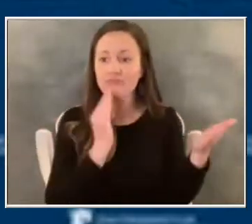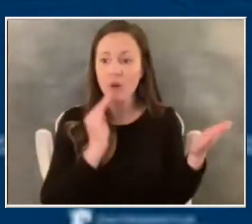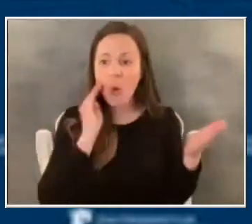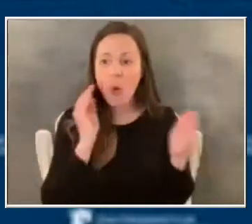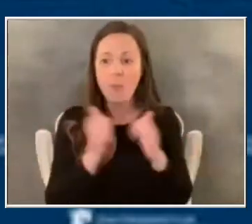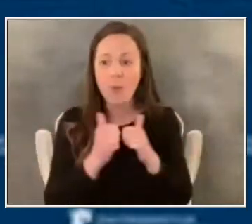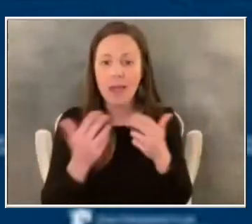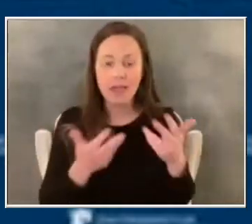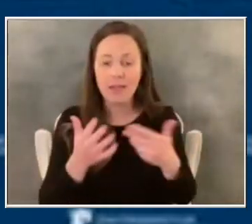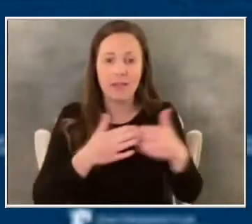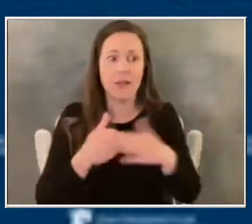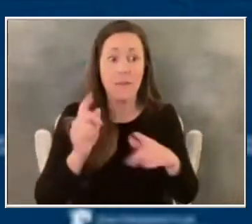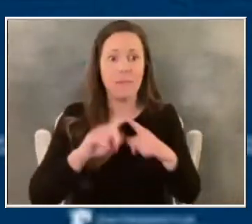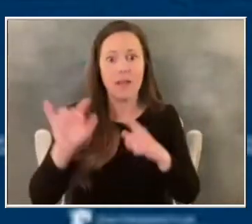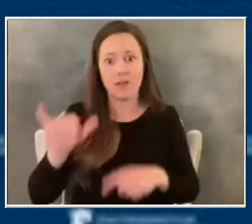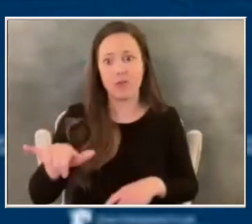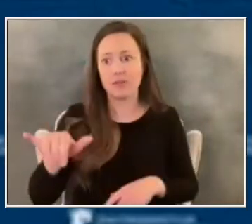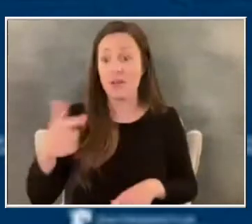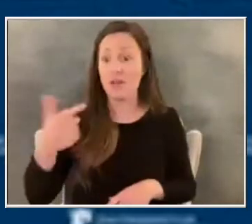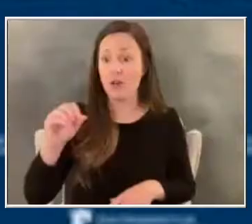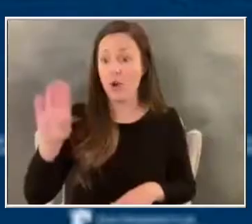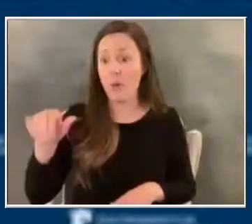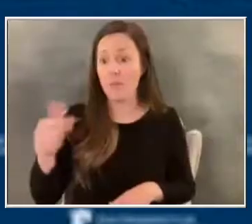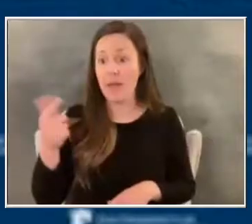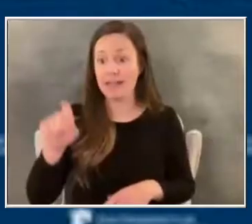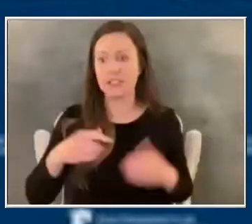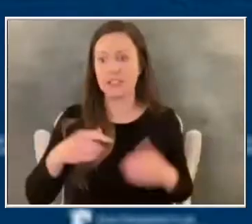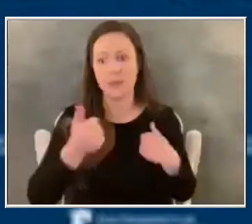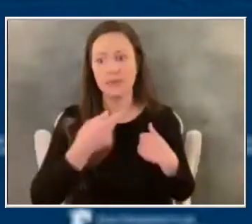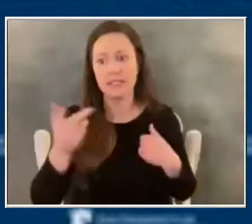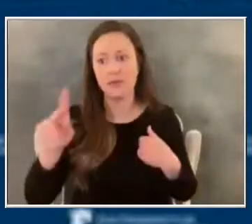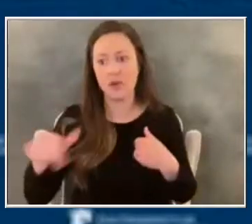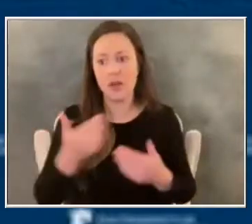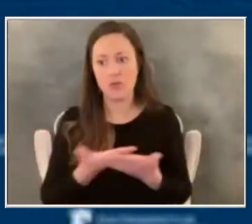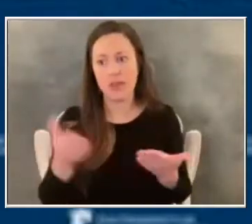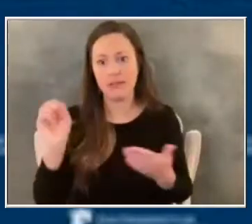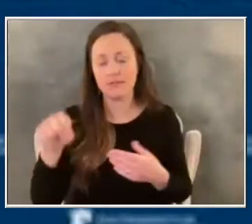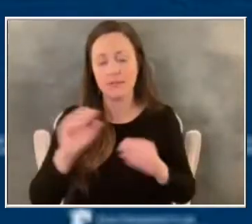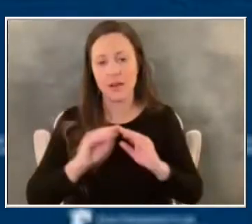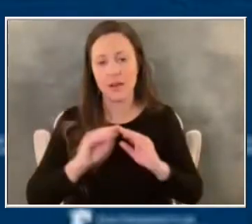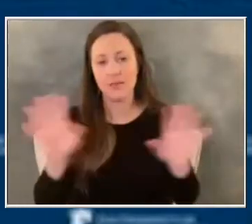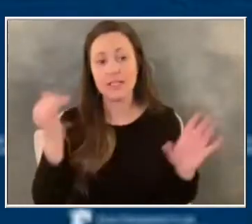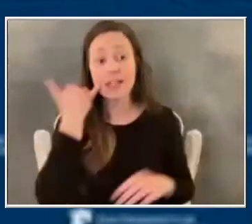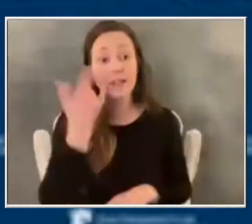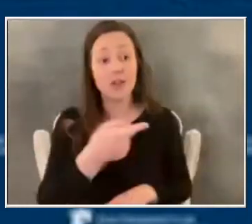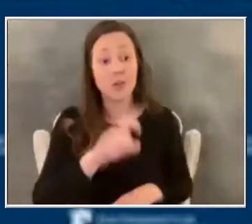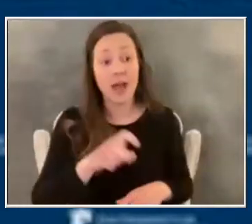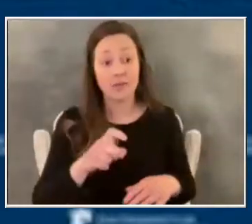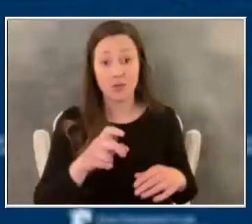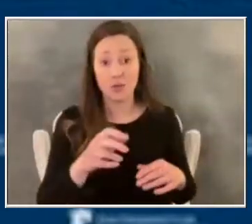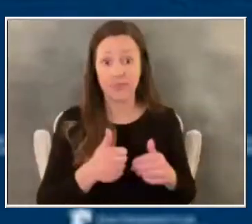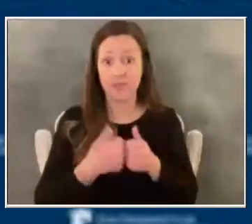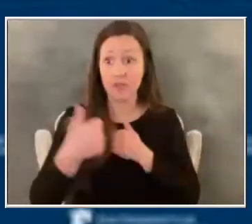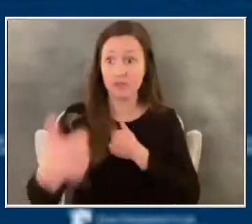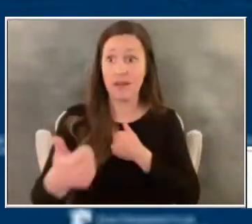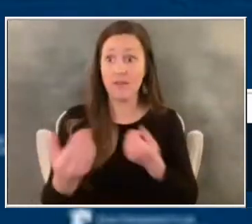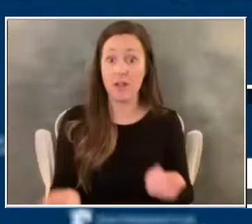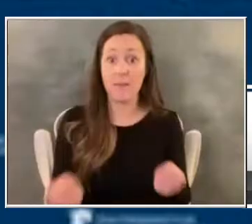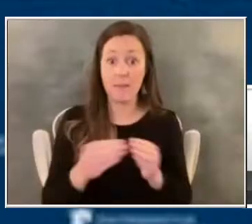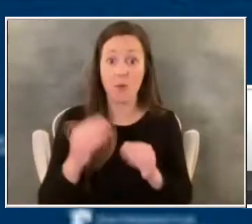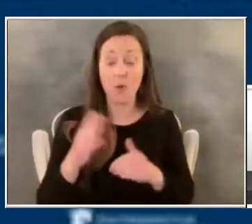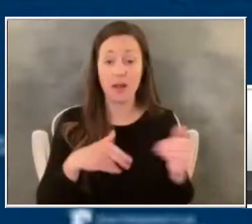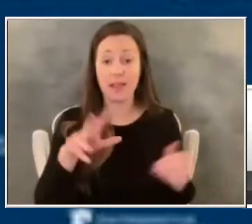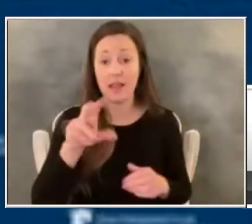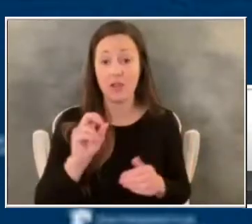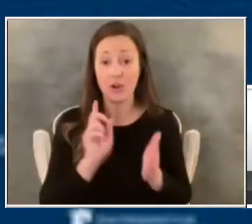But those go bags, need to have a few other things. Obviously, if you're looking at having to travel more than 30 minutes away from where